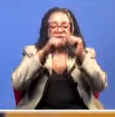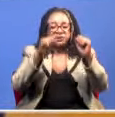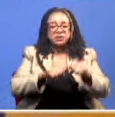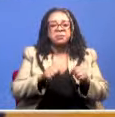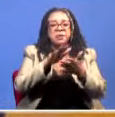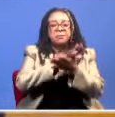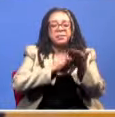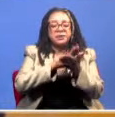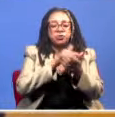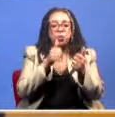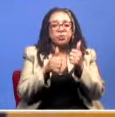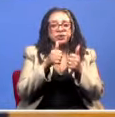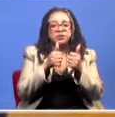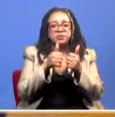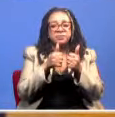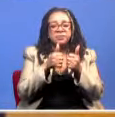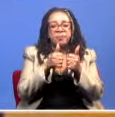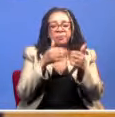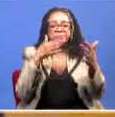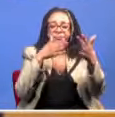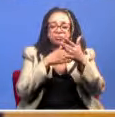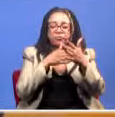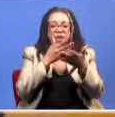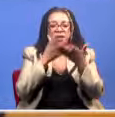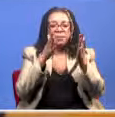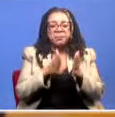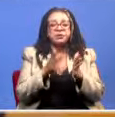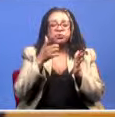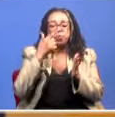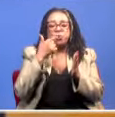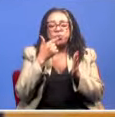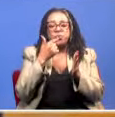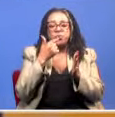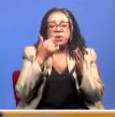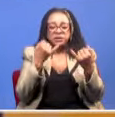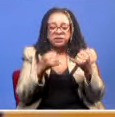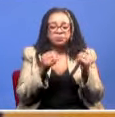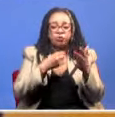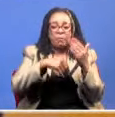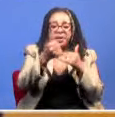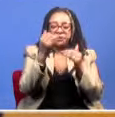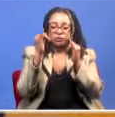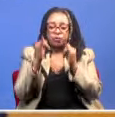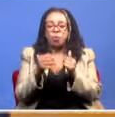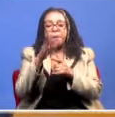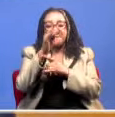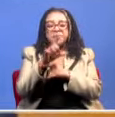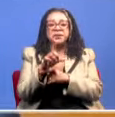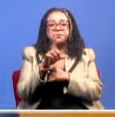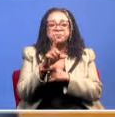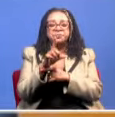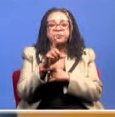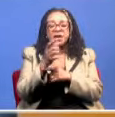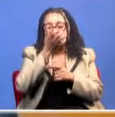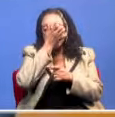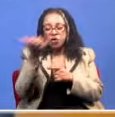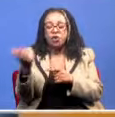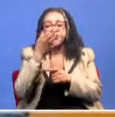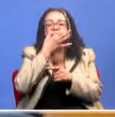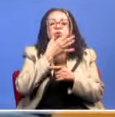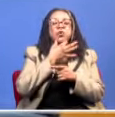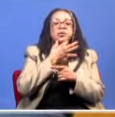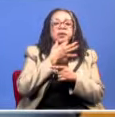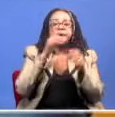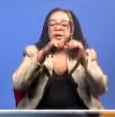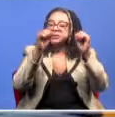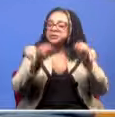locks anyone who attempts to pay a new bill and ignoring an old one, the system can